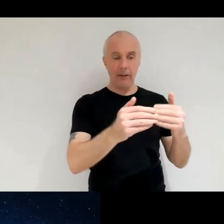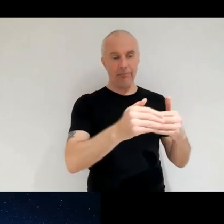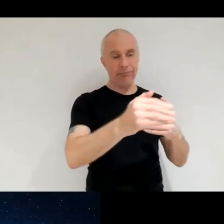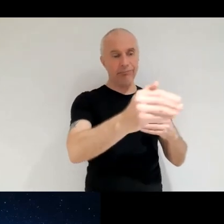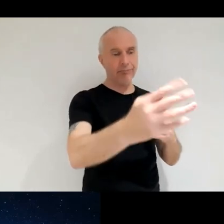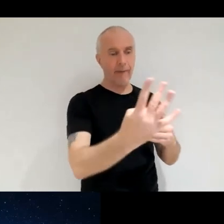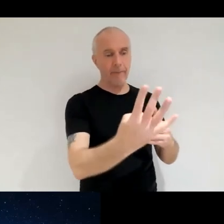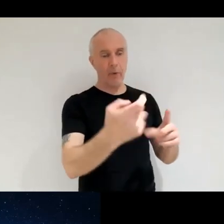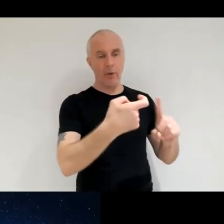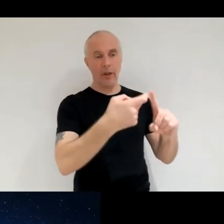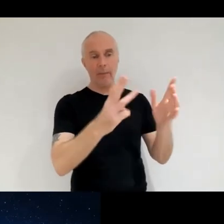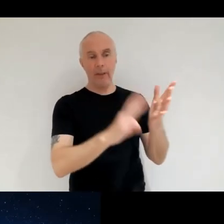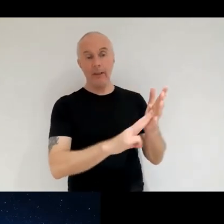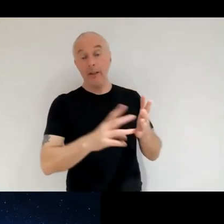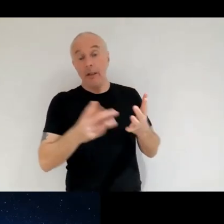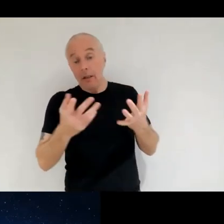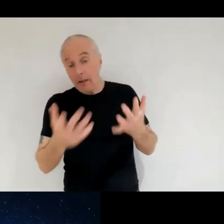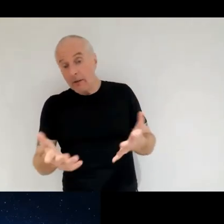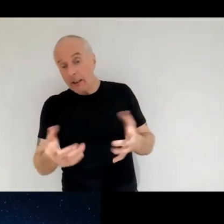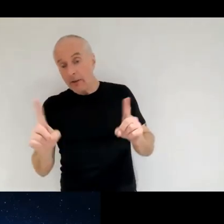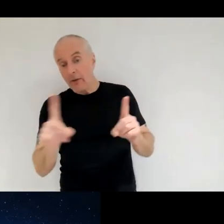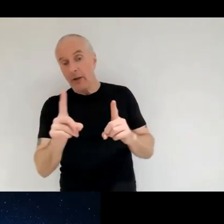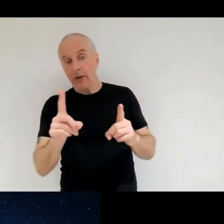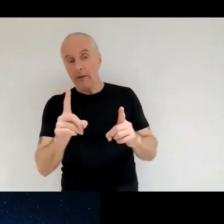GW detector for making measurements?